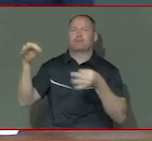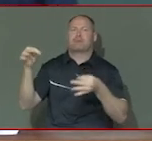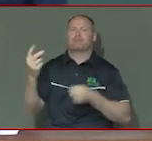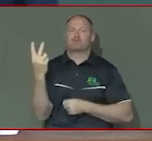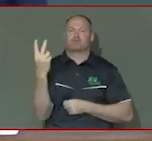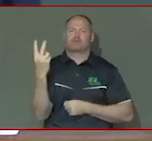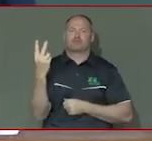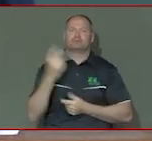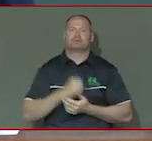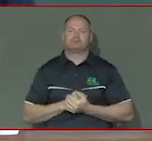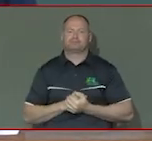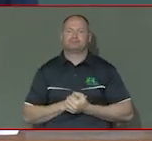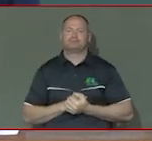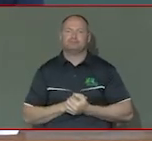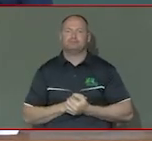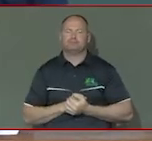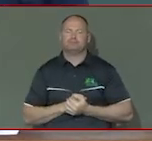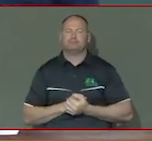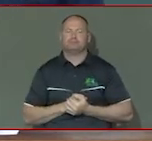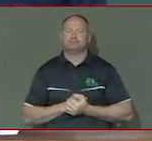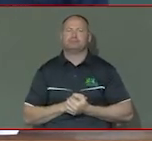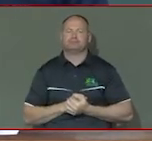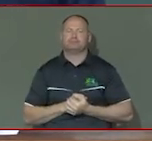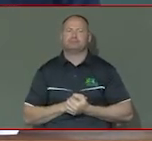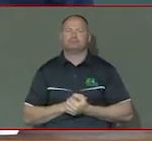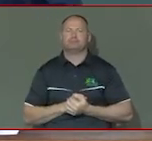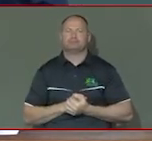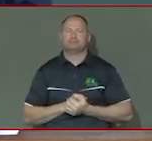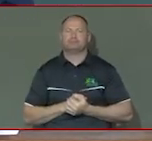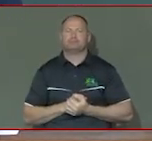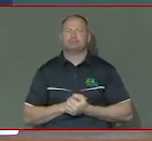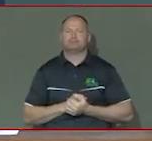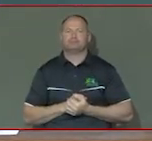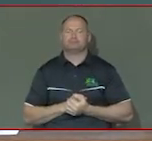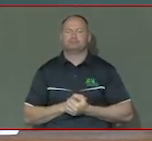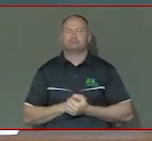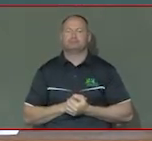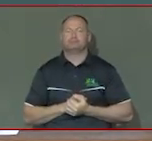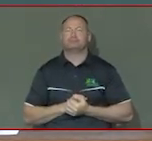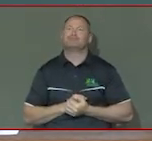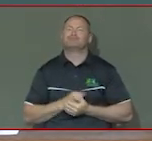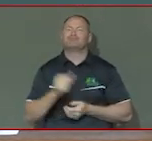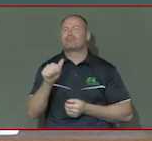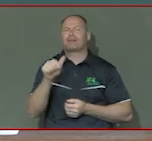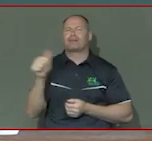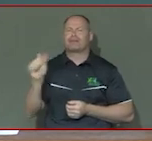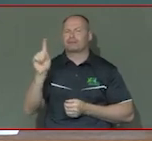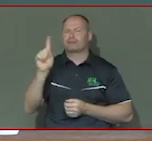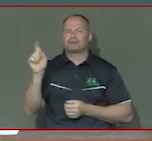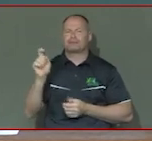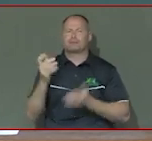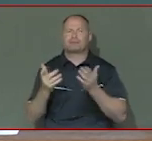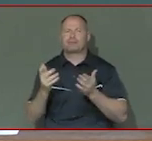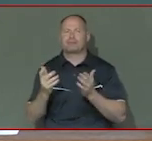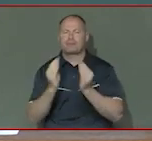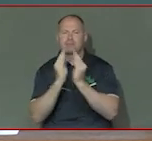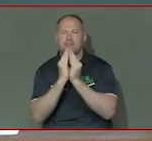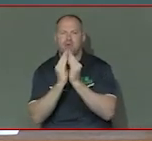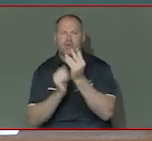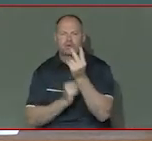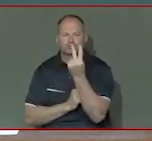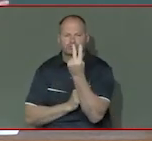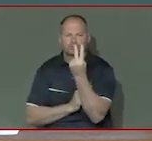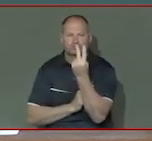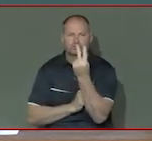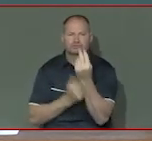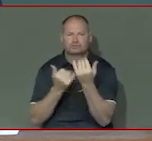paper 2. The others, they normally don't ask. Maybe they need 2 marks to get a question to a